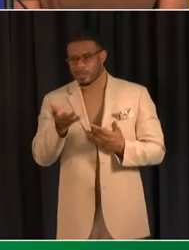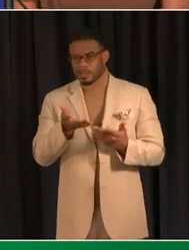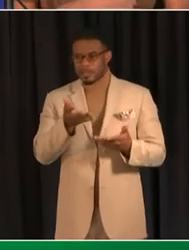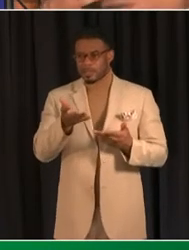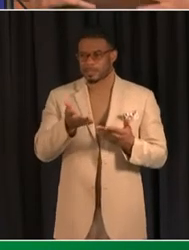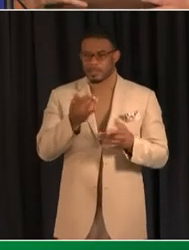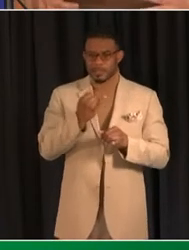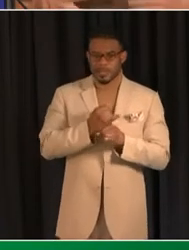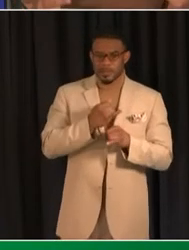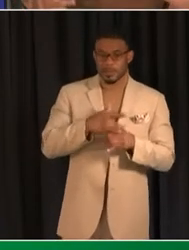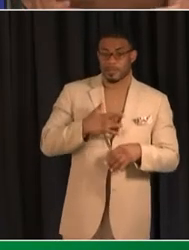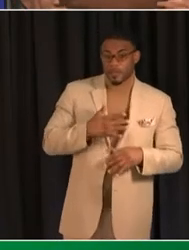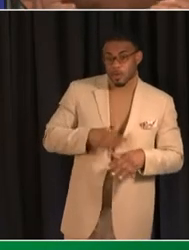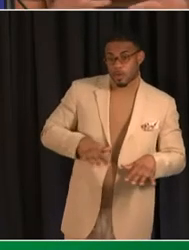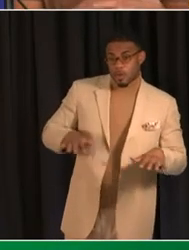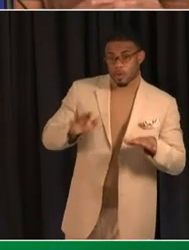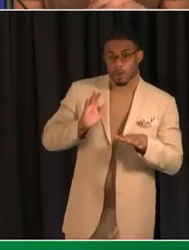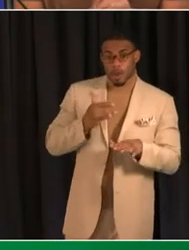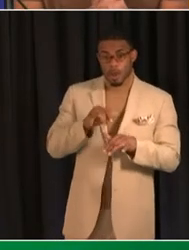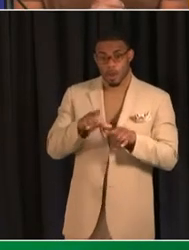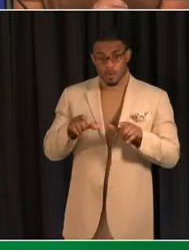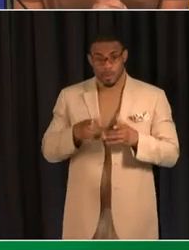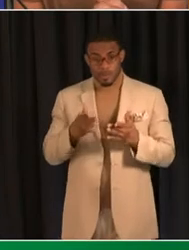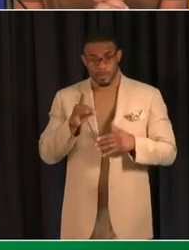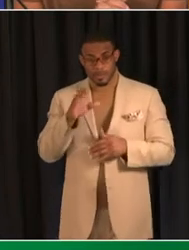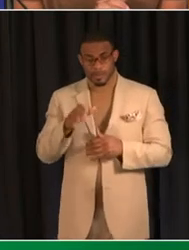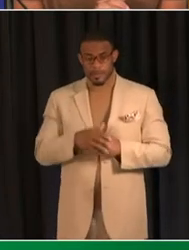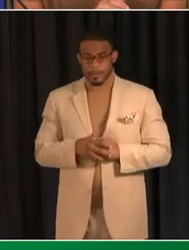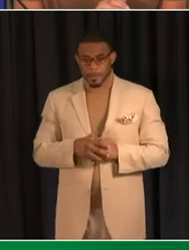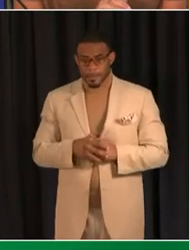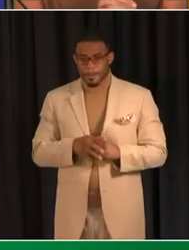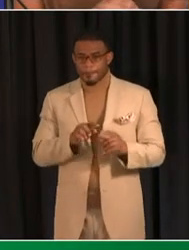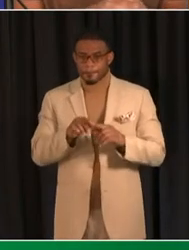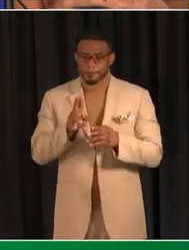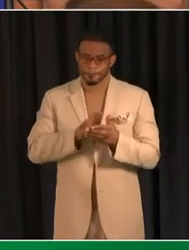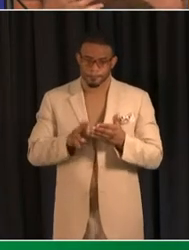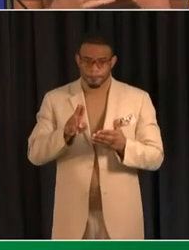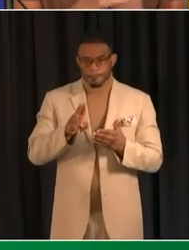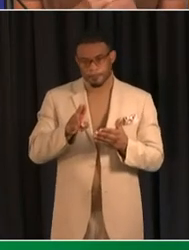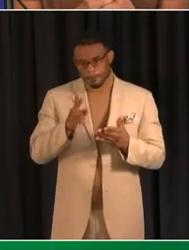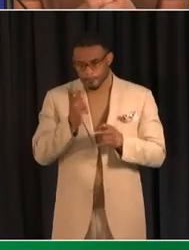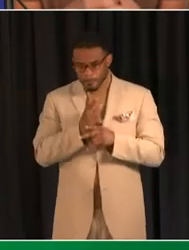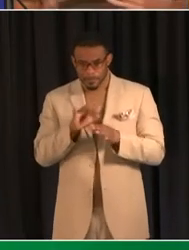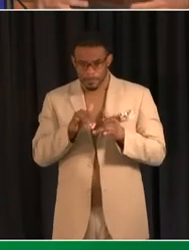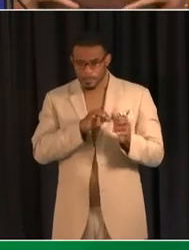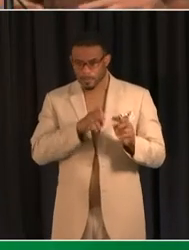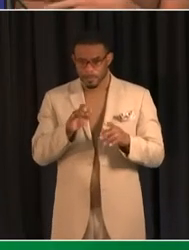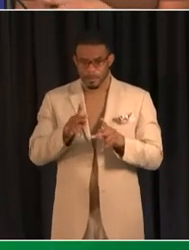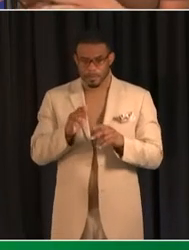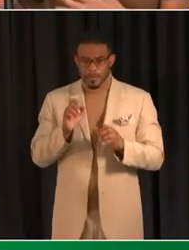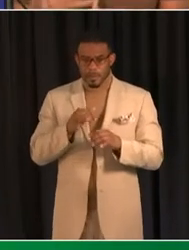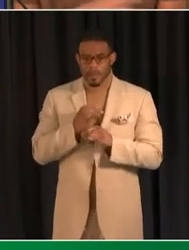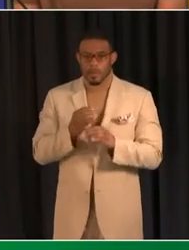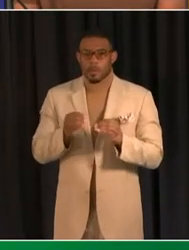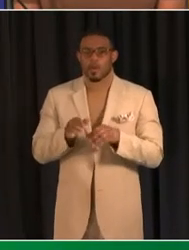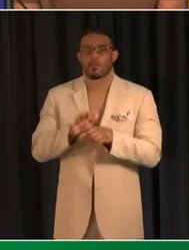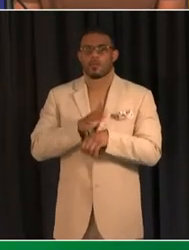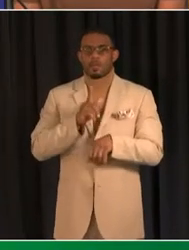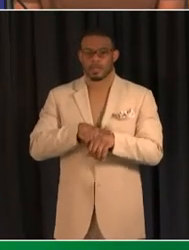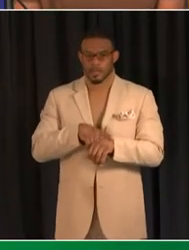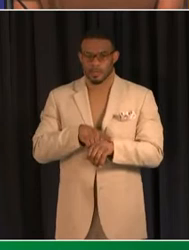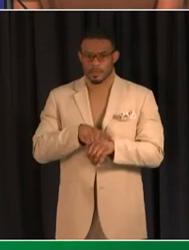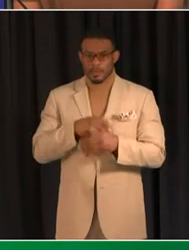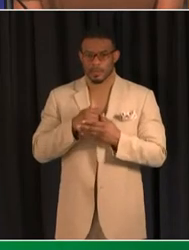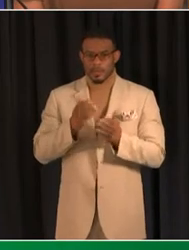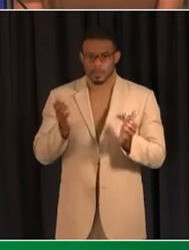of campus feel across our locations here in DC as universities are figuring out how to bring people back to campus more